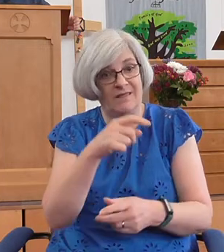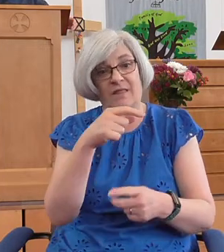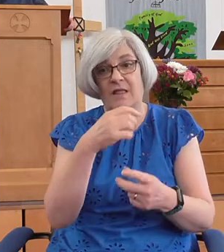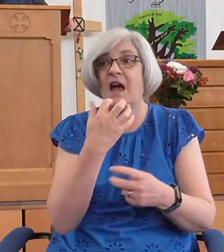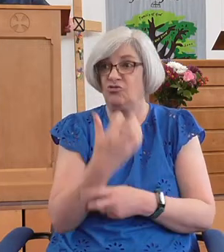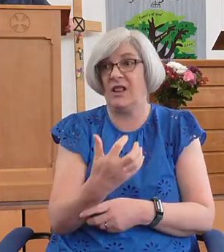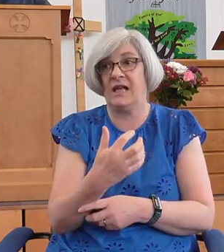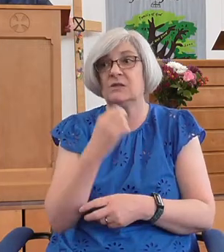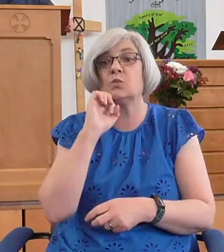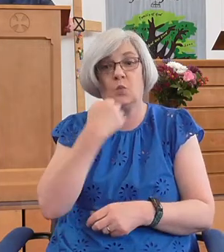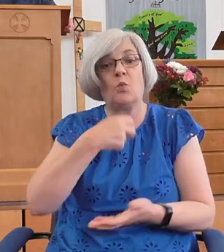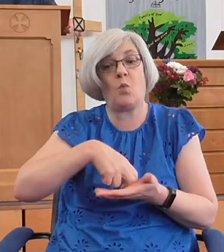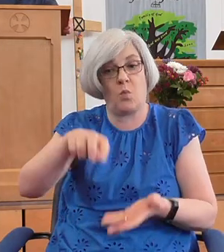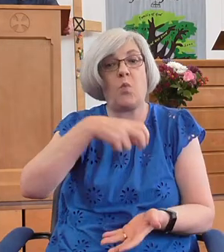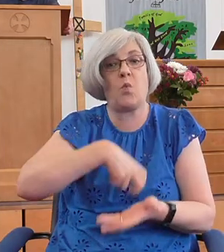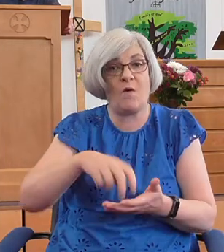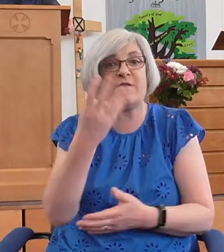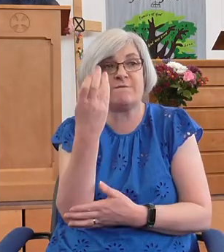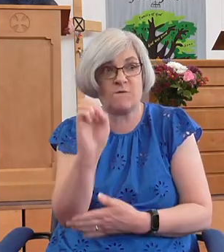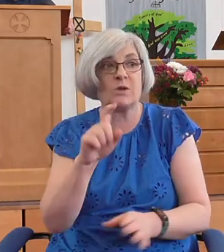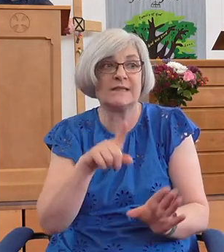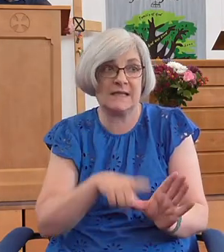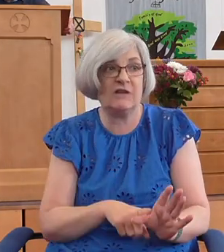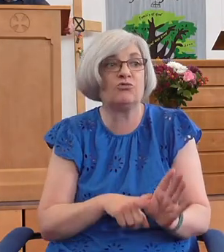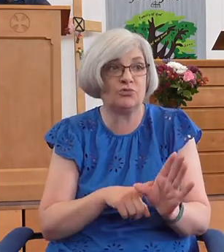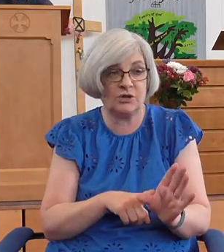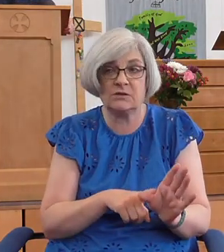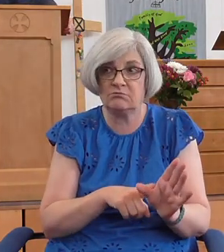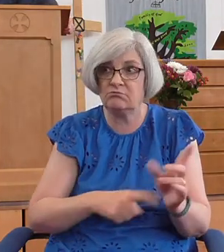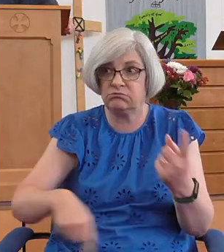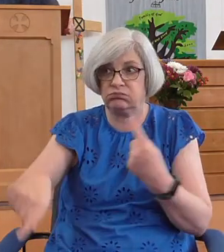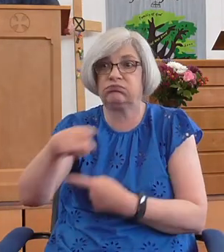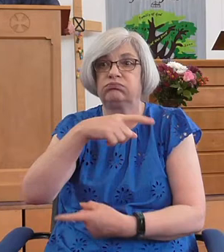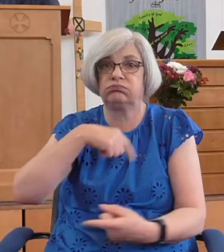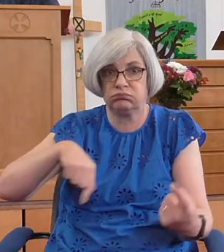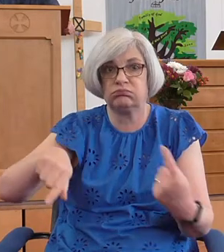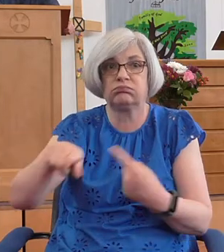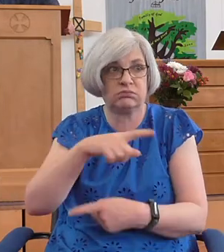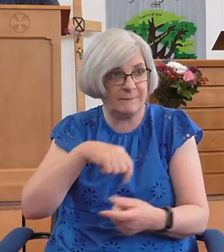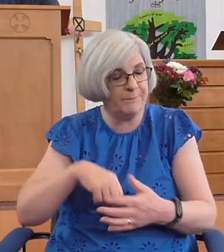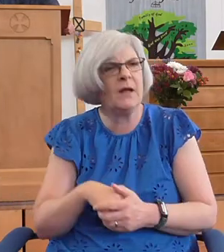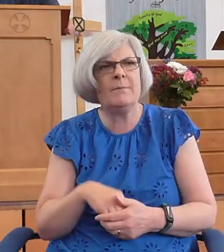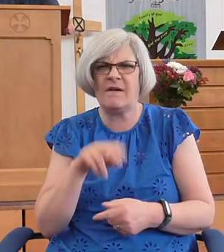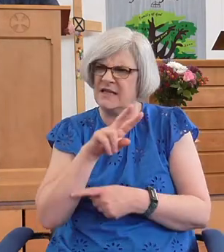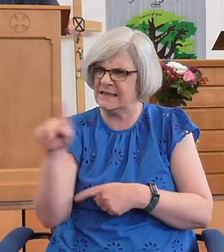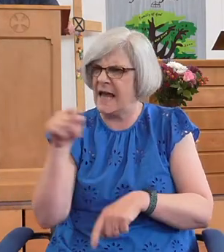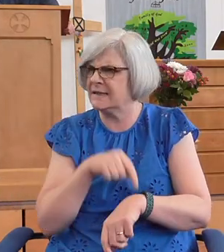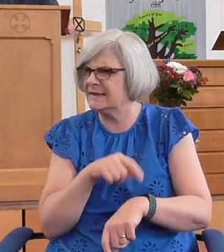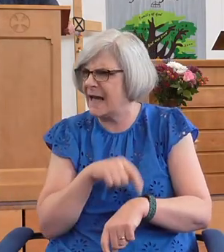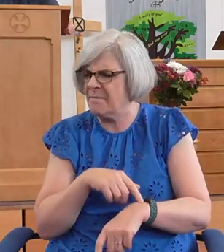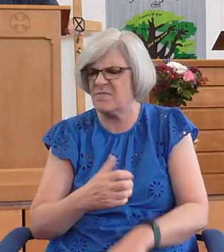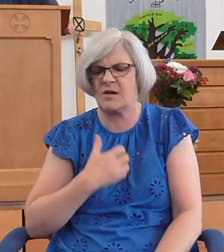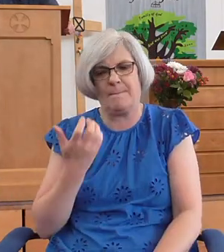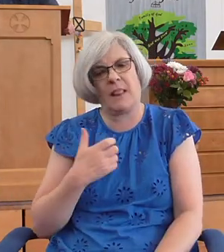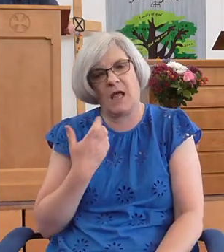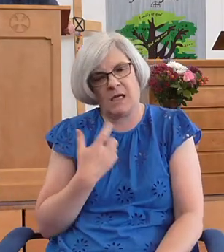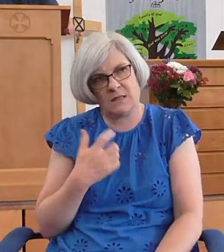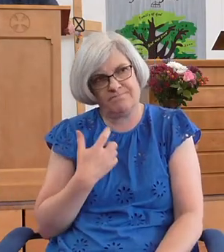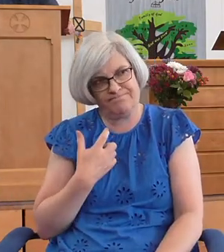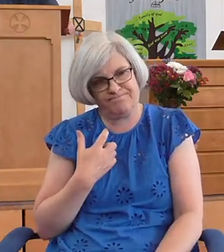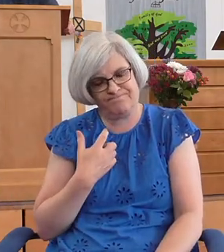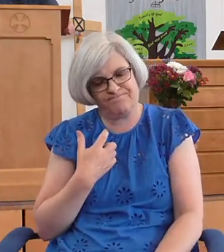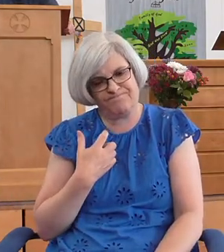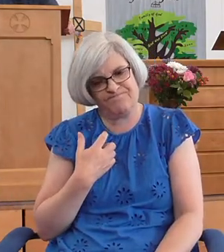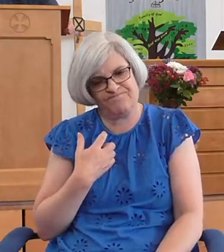They didn't know that. But even here, for a second time, they expressed their discontent in the